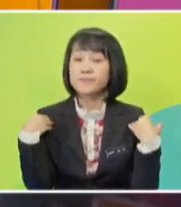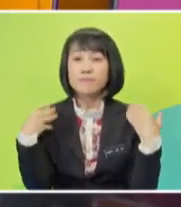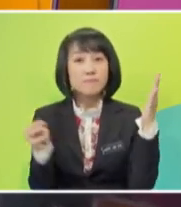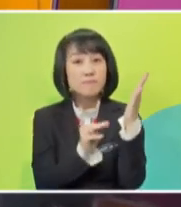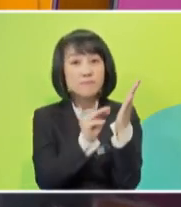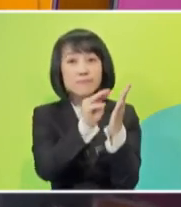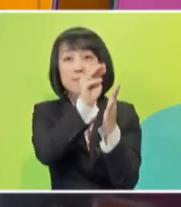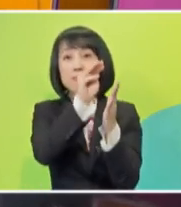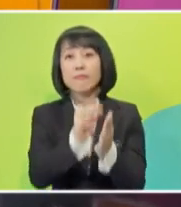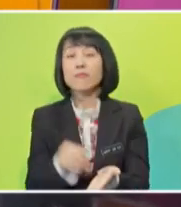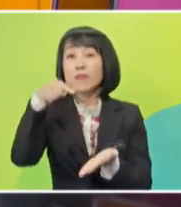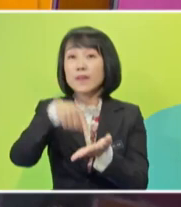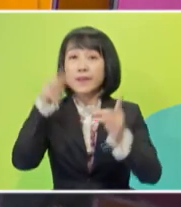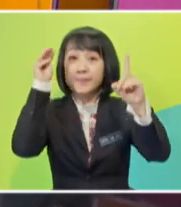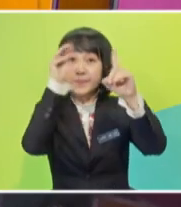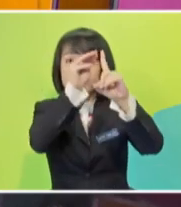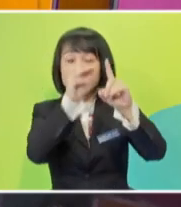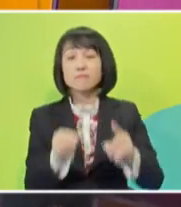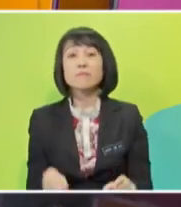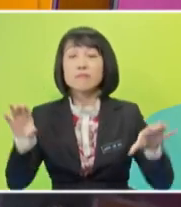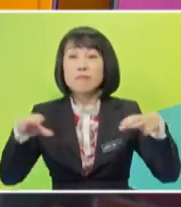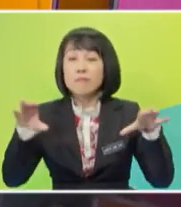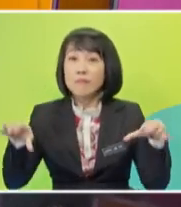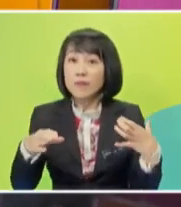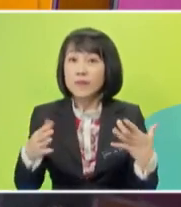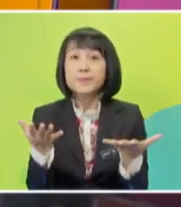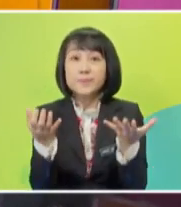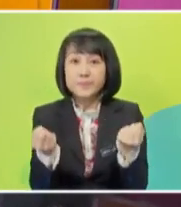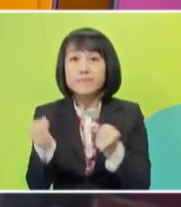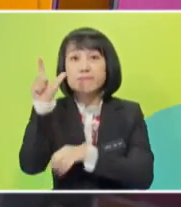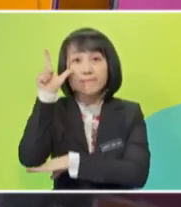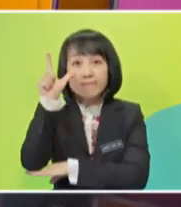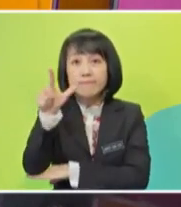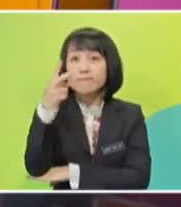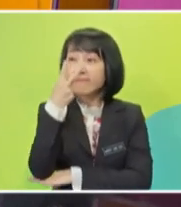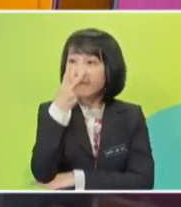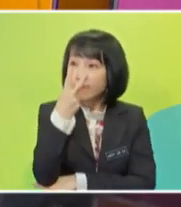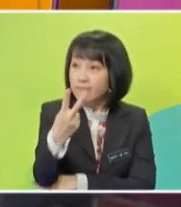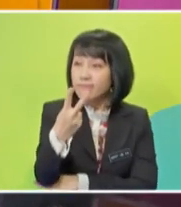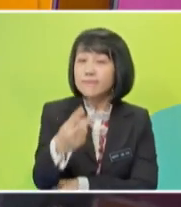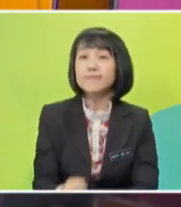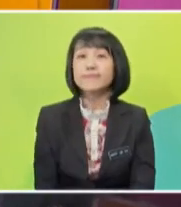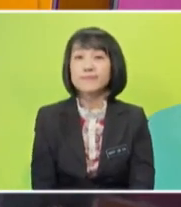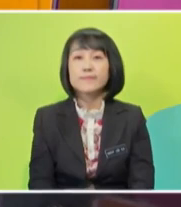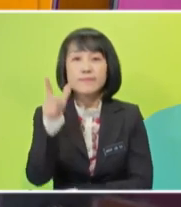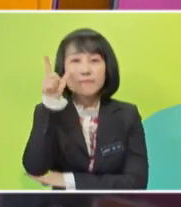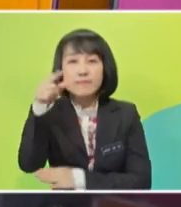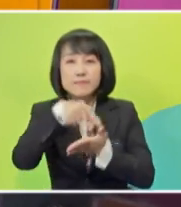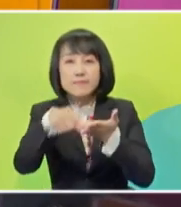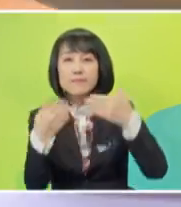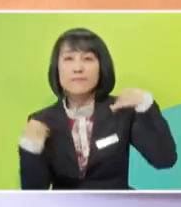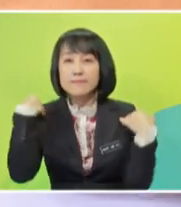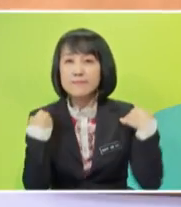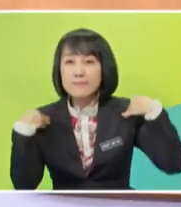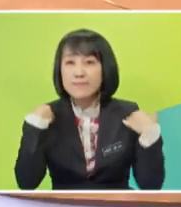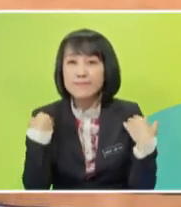here. So for this mission, what you have to do is, I want you to look at the map and look at these animals. Are